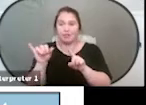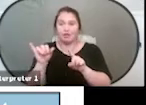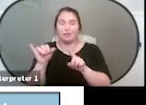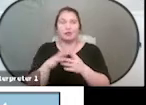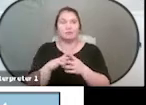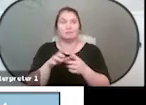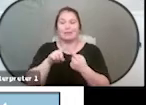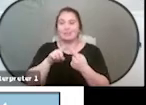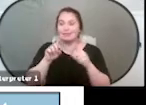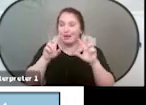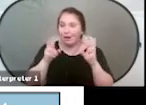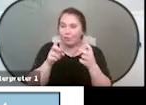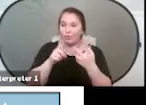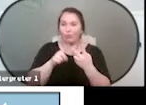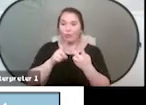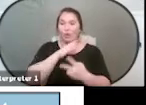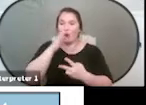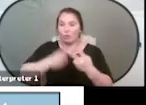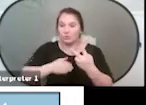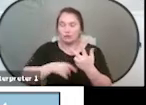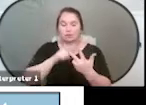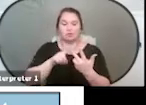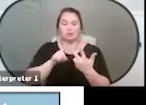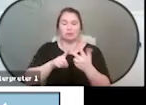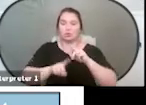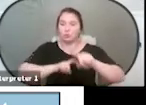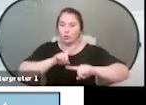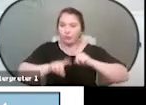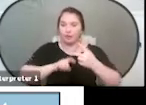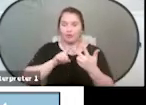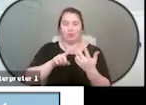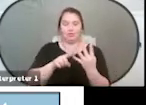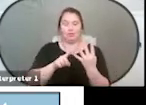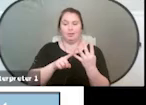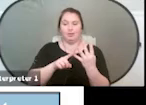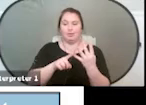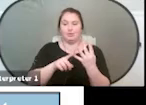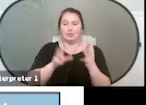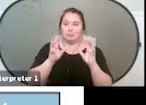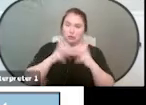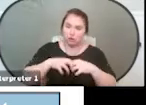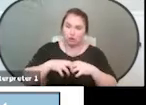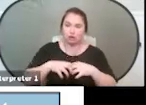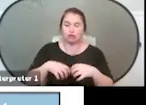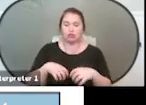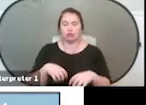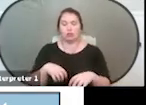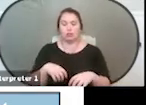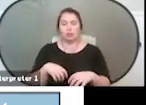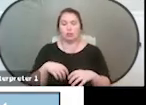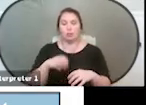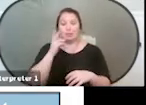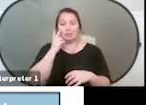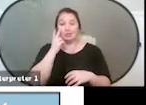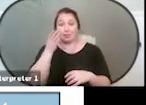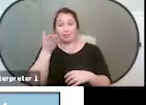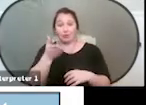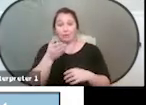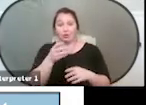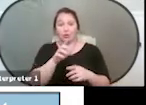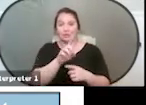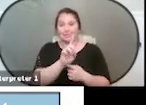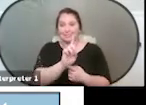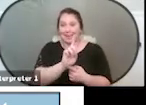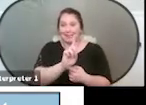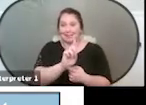title, closing, geotechnical survey, demolition, that you'll see there over on under site costs. Hard costs, which